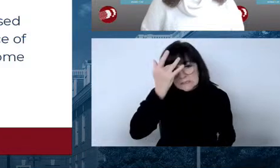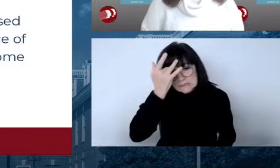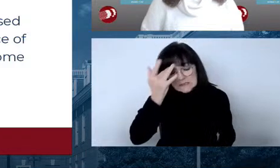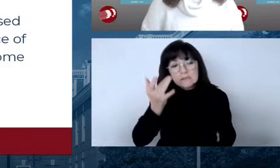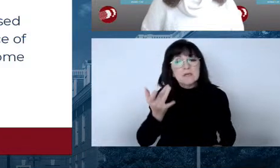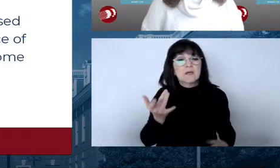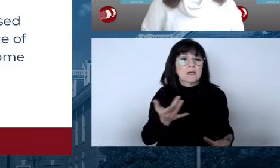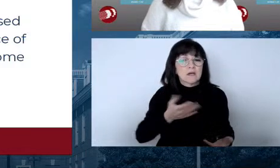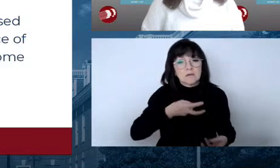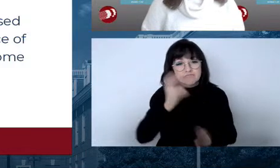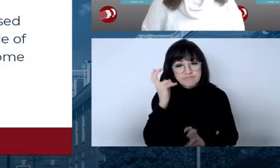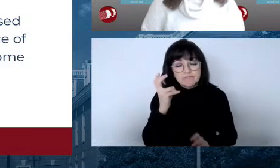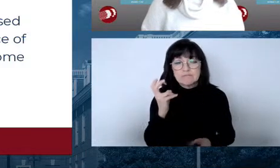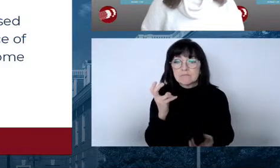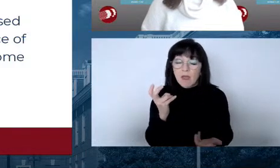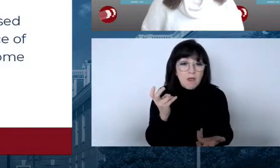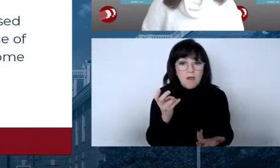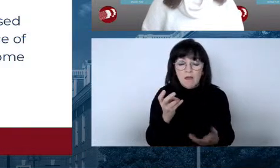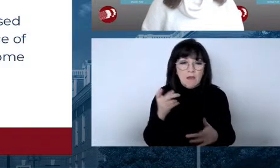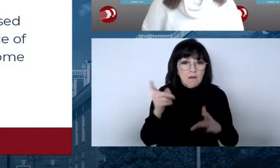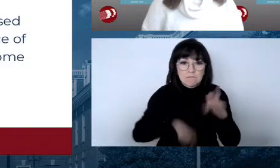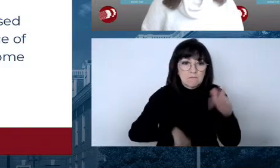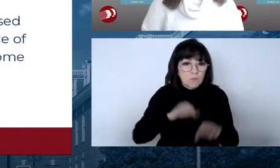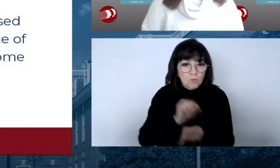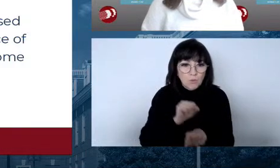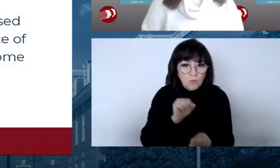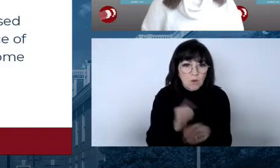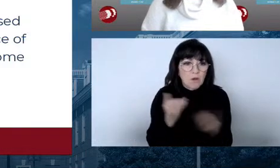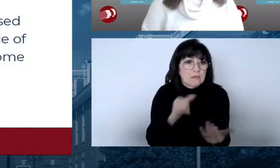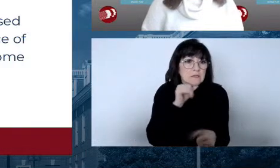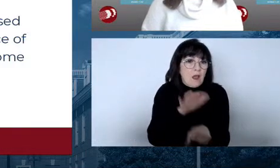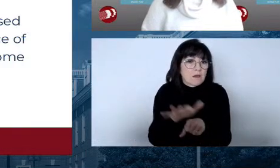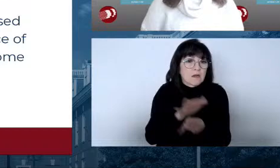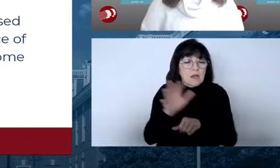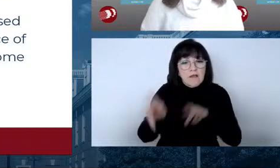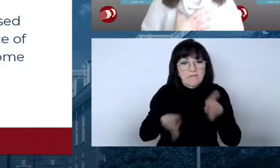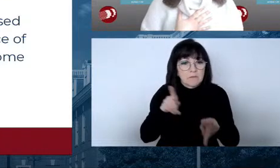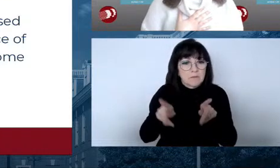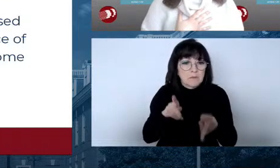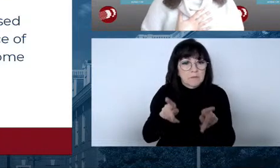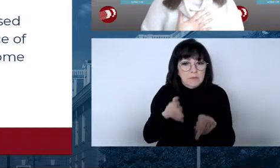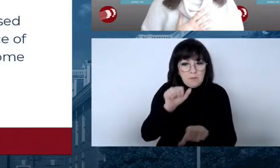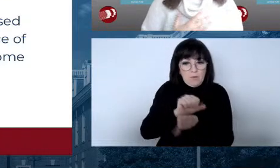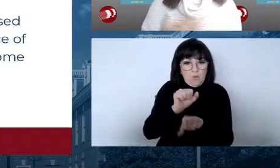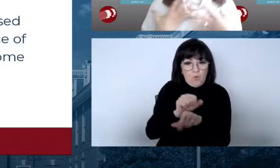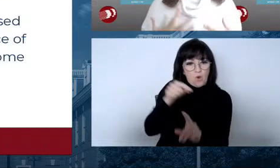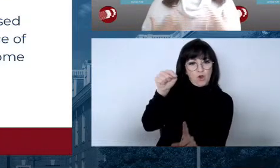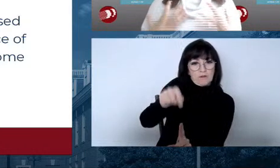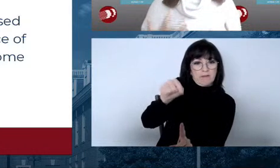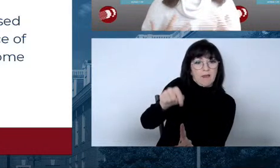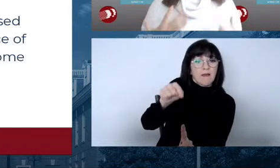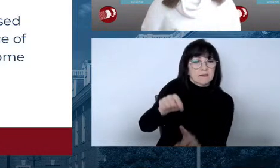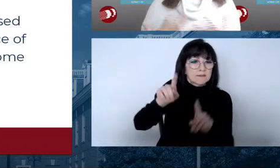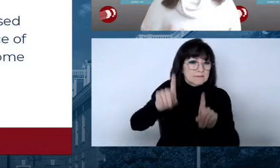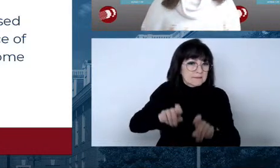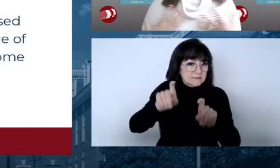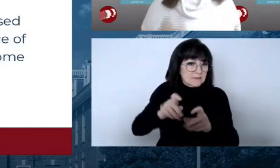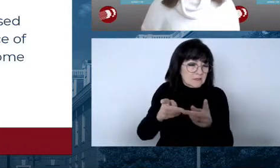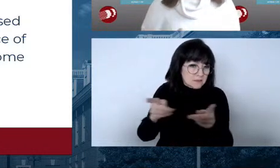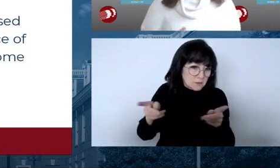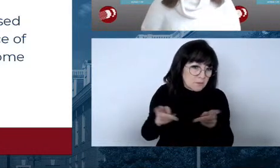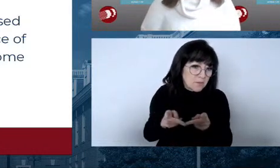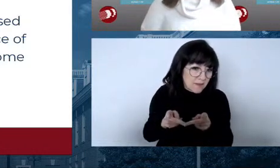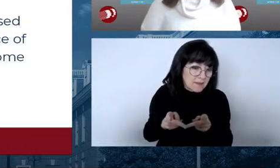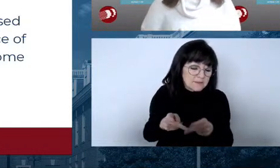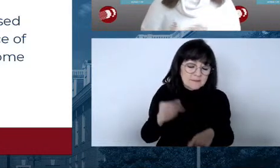so I know this is a very tough ask, but to ask people to be patient. I know it's a source of panic when we want to be able to do something